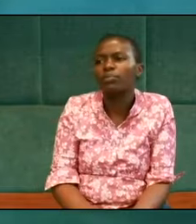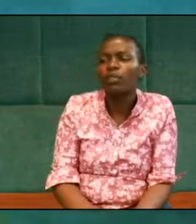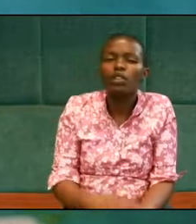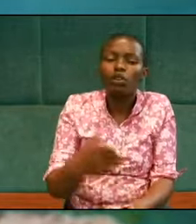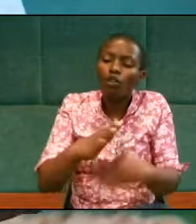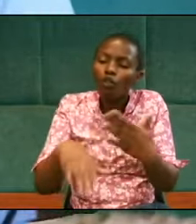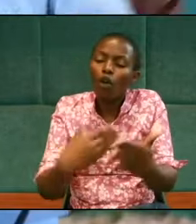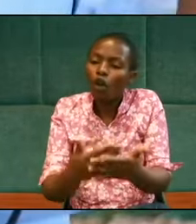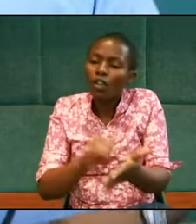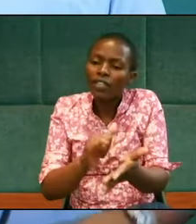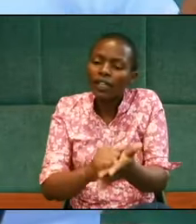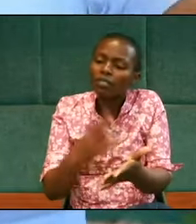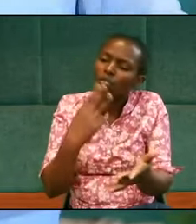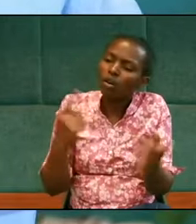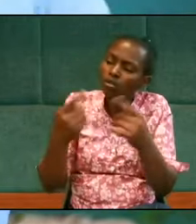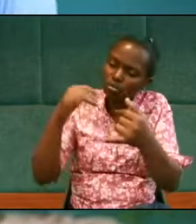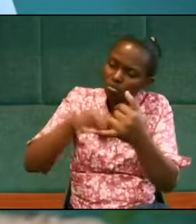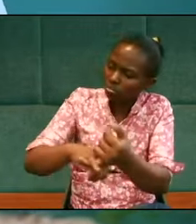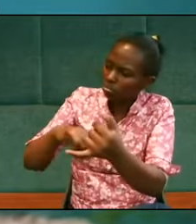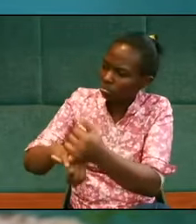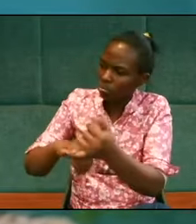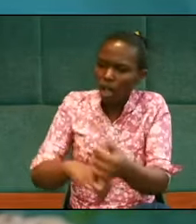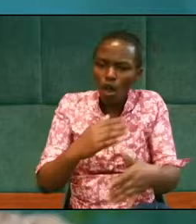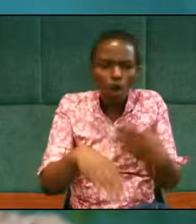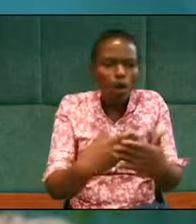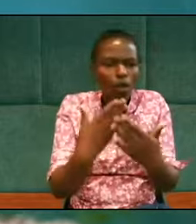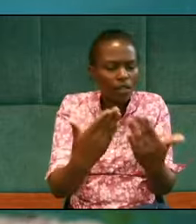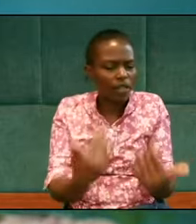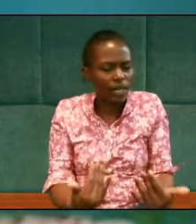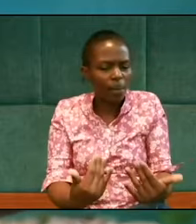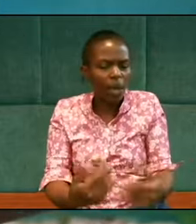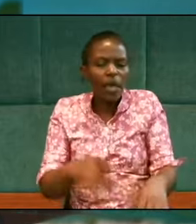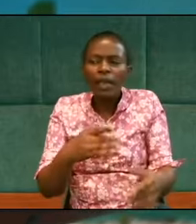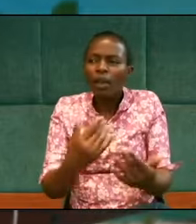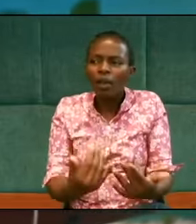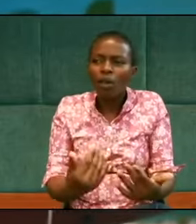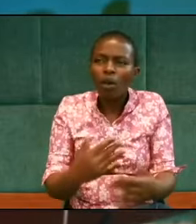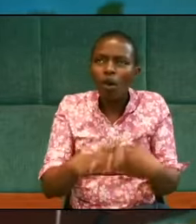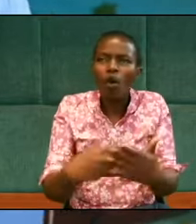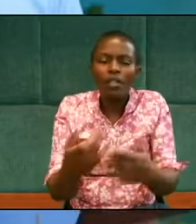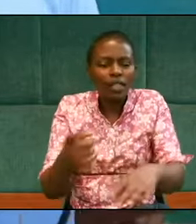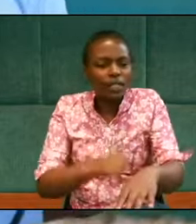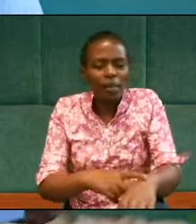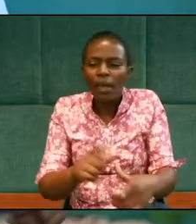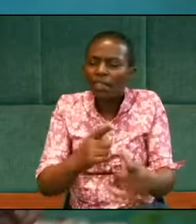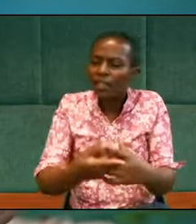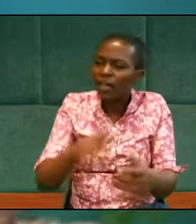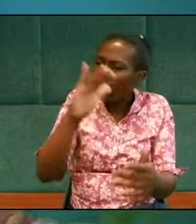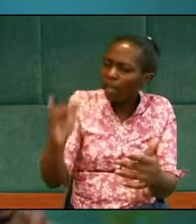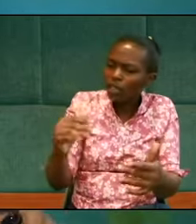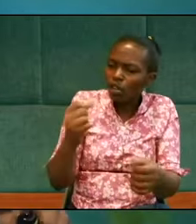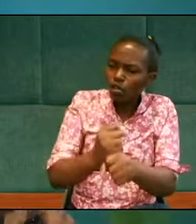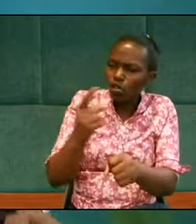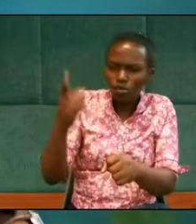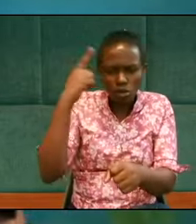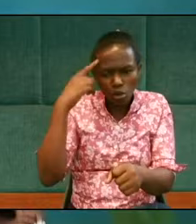men, marry, ask yourself, have they discovered God? Number two, have they discovered themselves? Or because they are at a certain age,